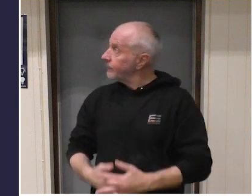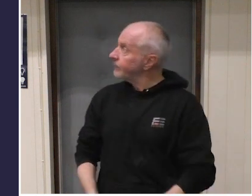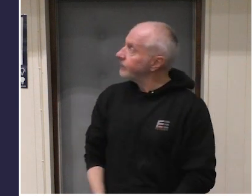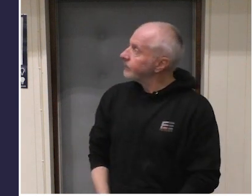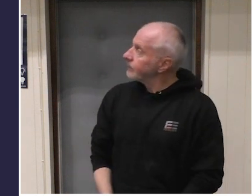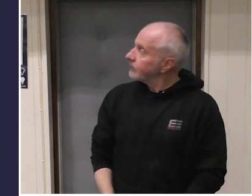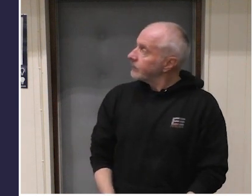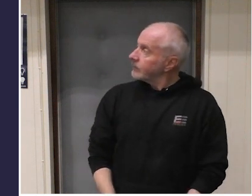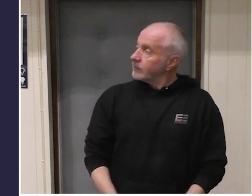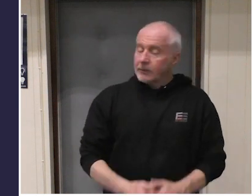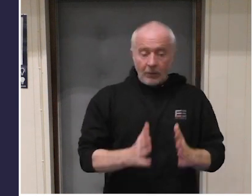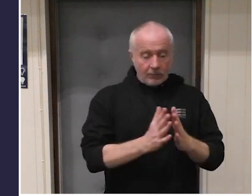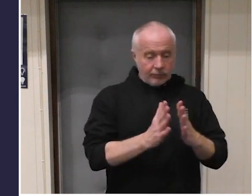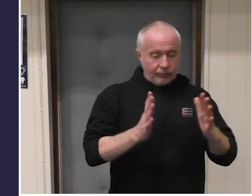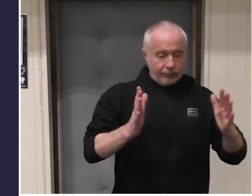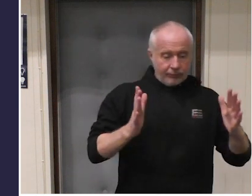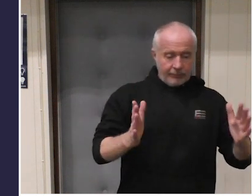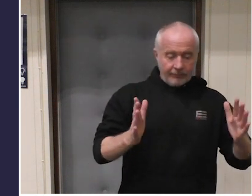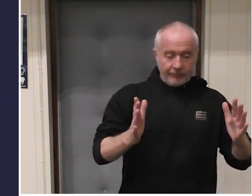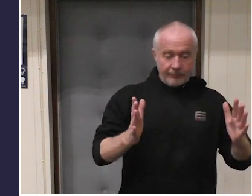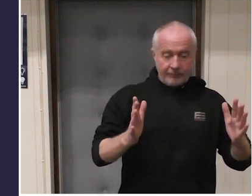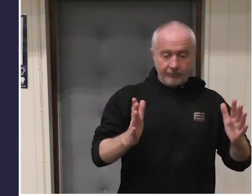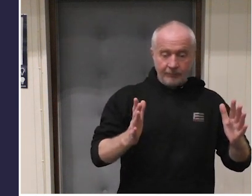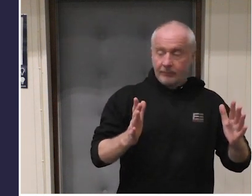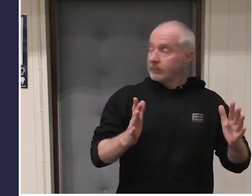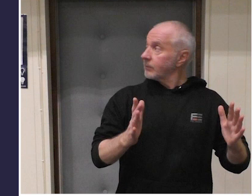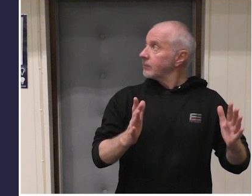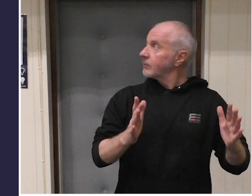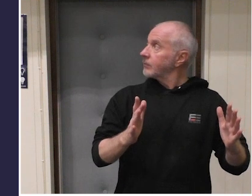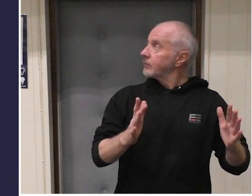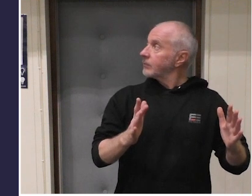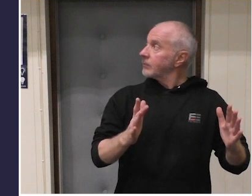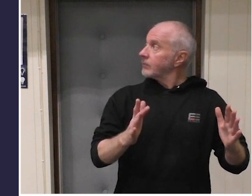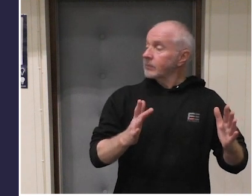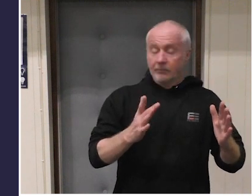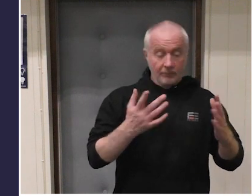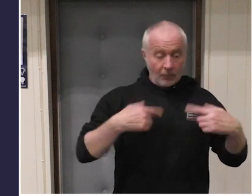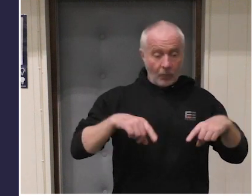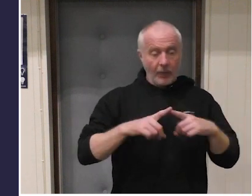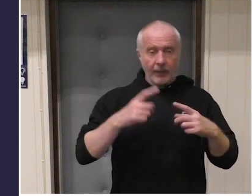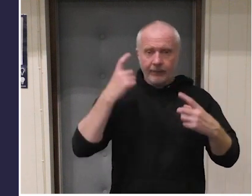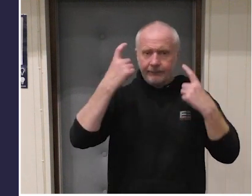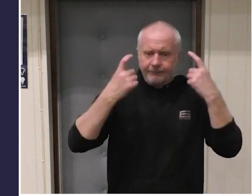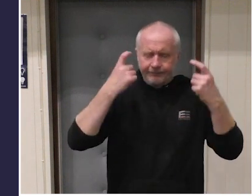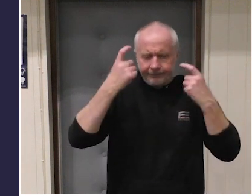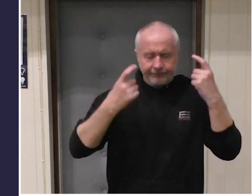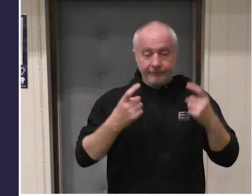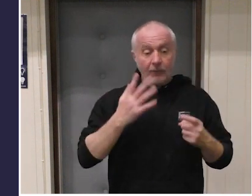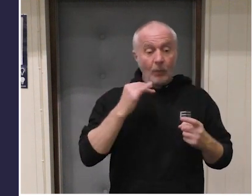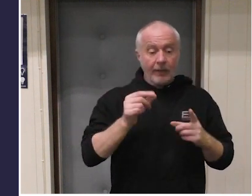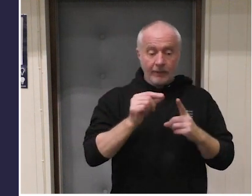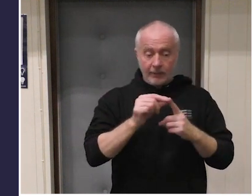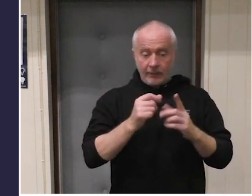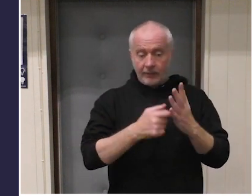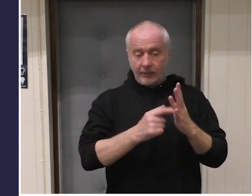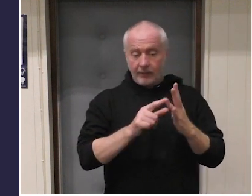So I have increasing compactness to the right. And we imagine that each time the